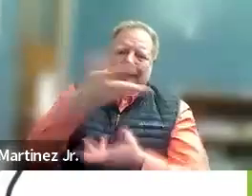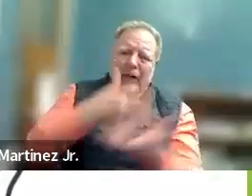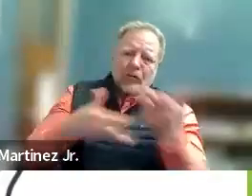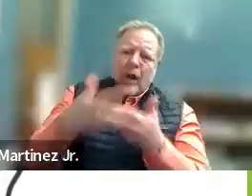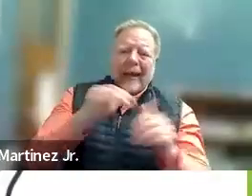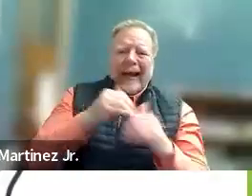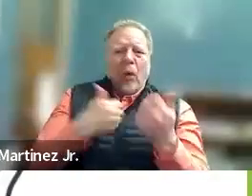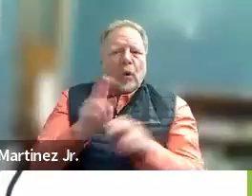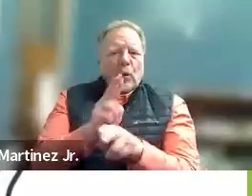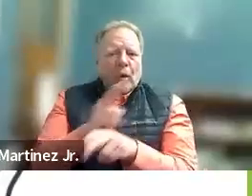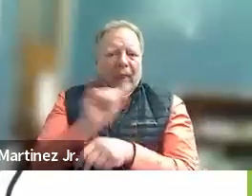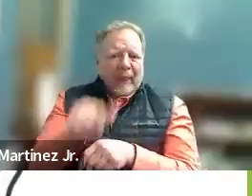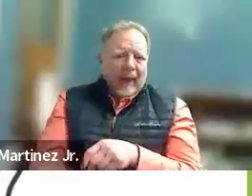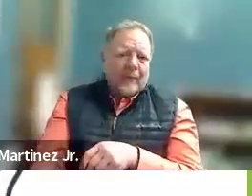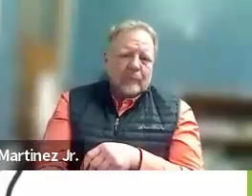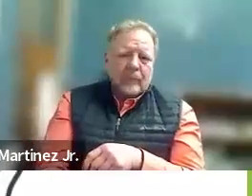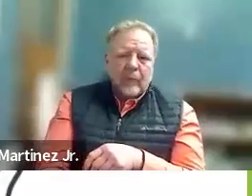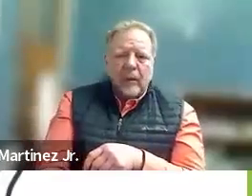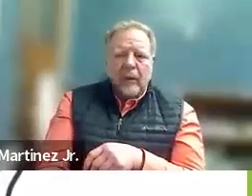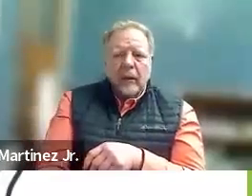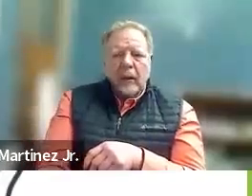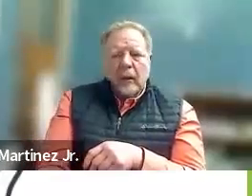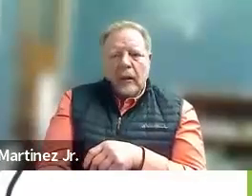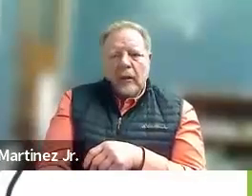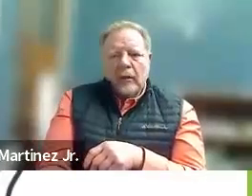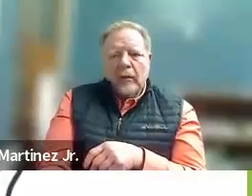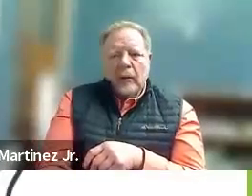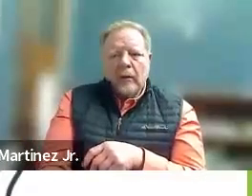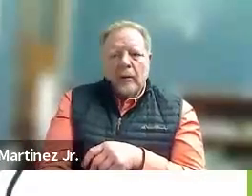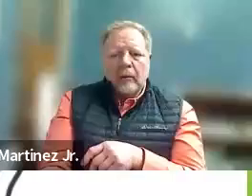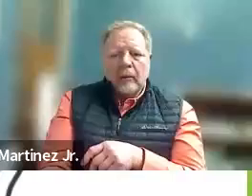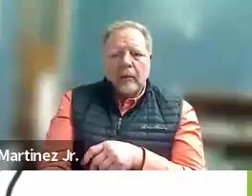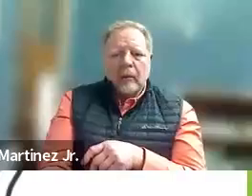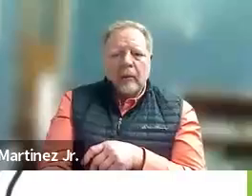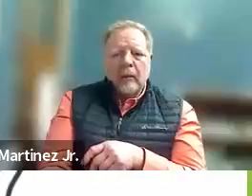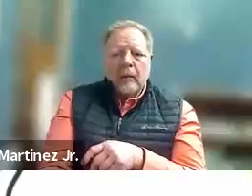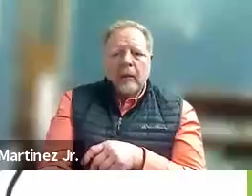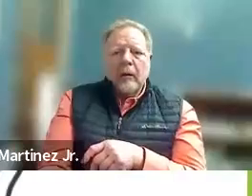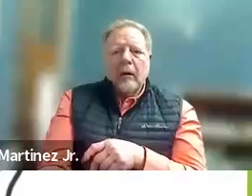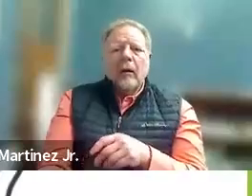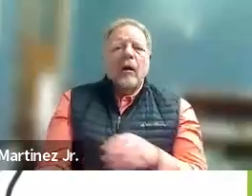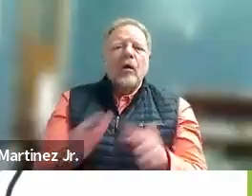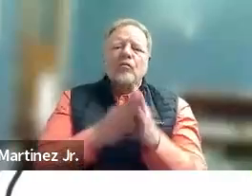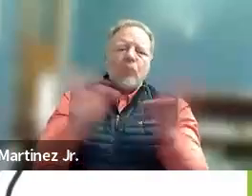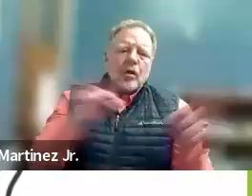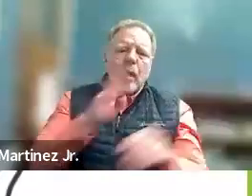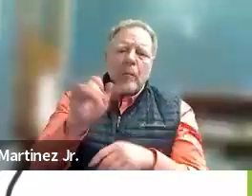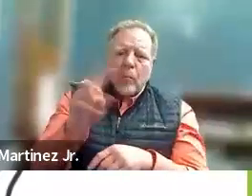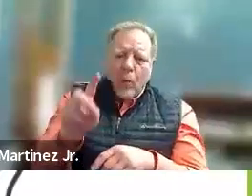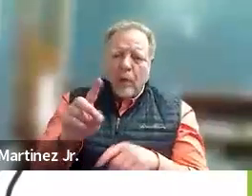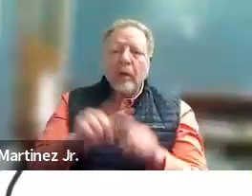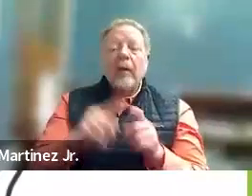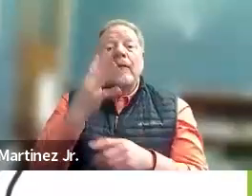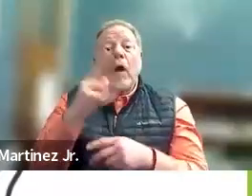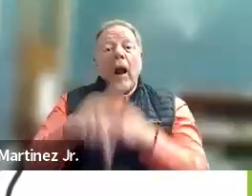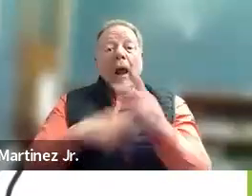technology. Um, and there's lots of variance, right, across the board. Four kind of